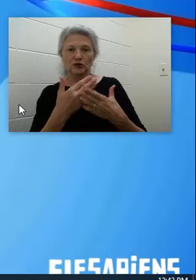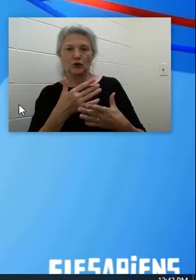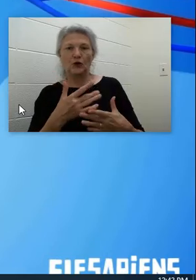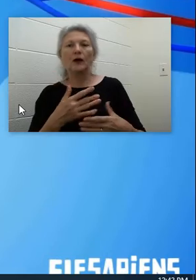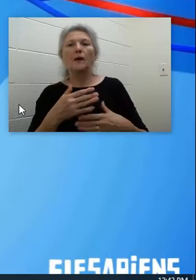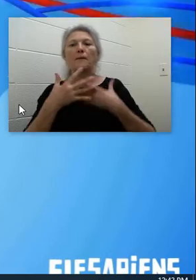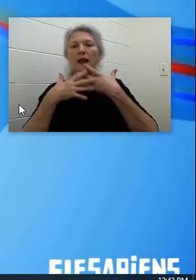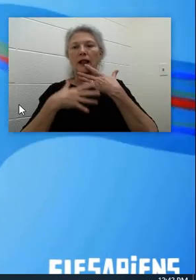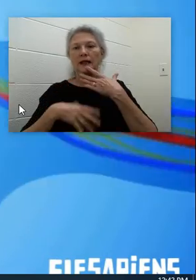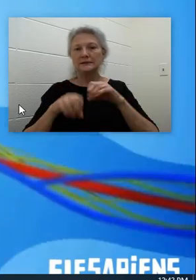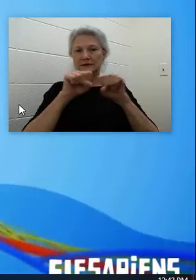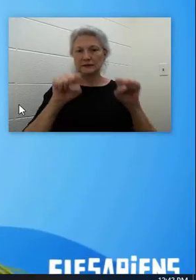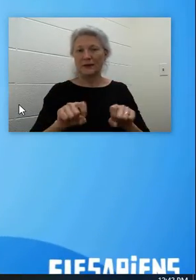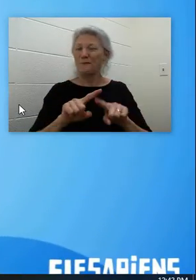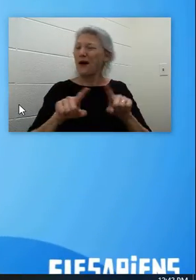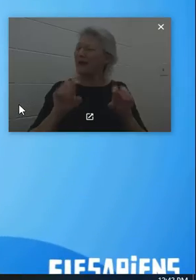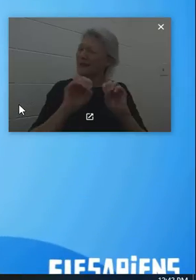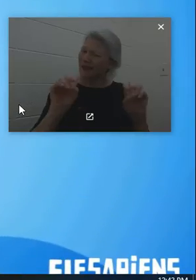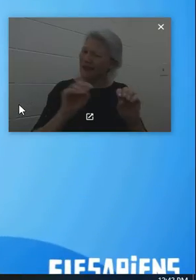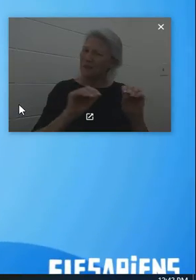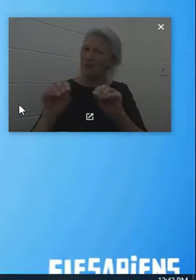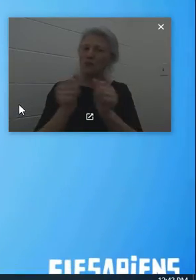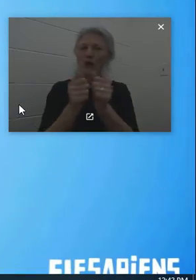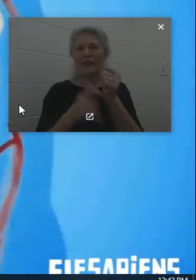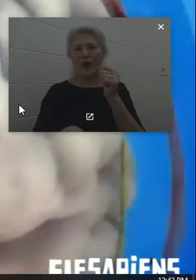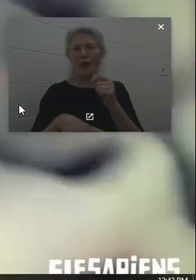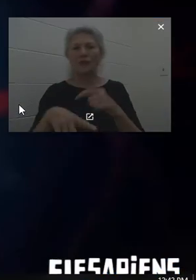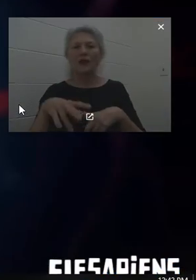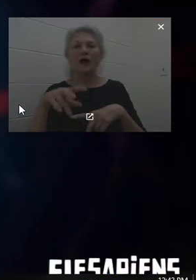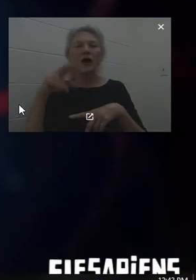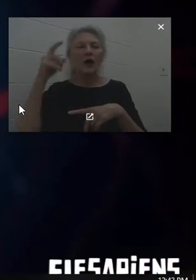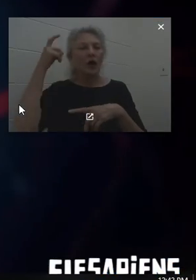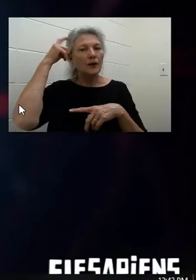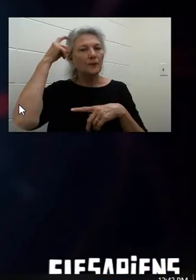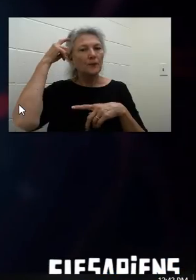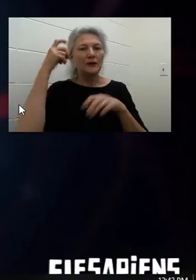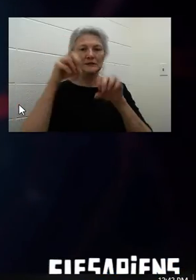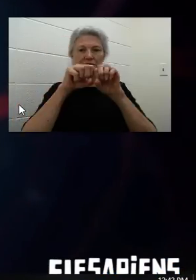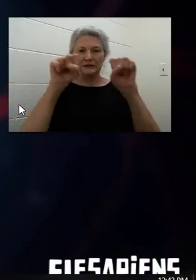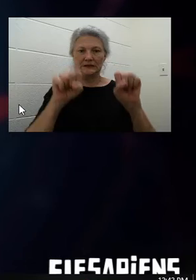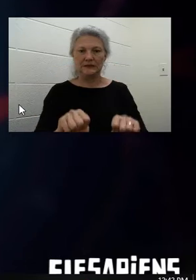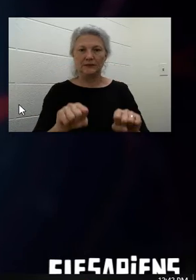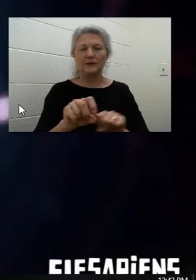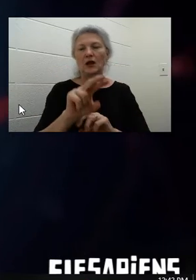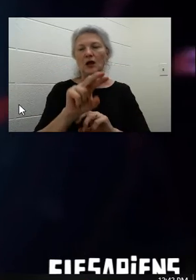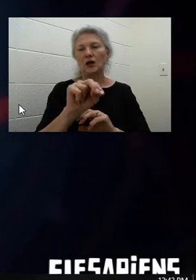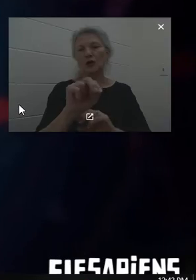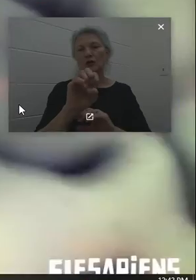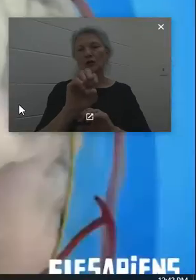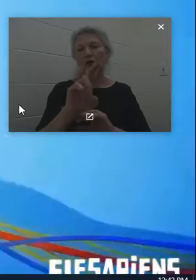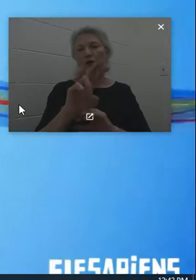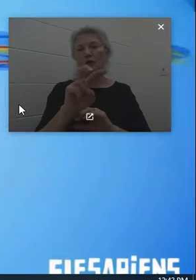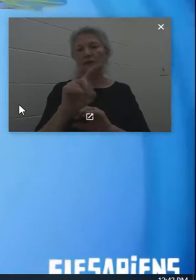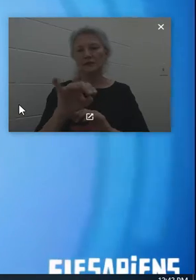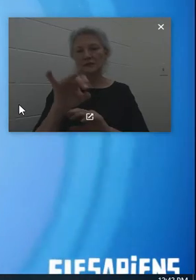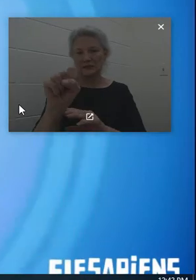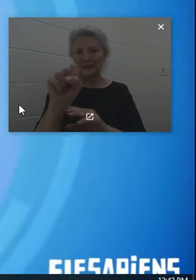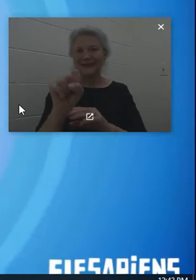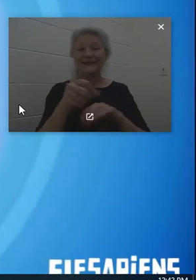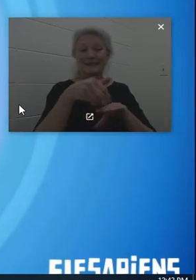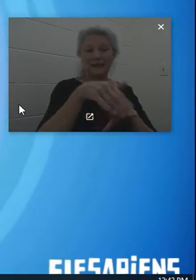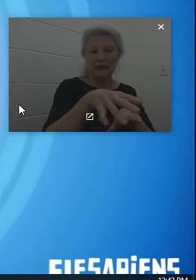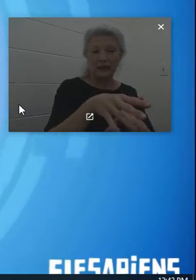can move without the directions of the nervous system that controls and coordinates all the actions we carry out, sending and receiving signals throughout